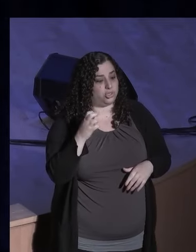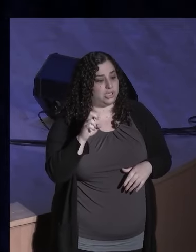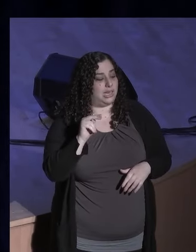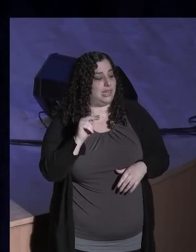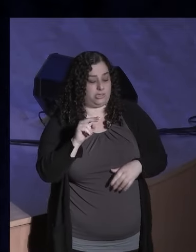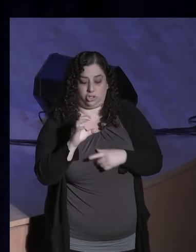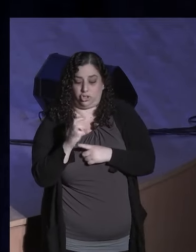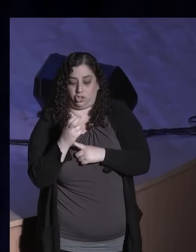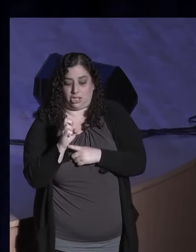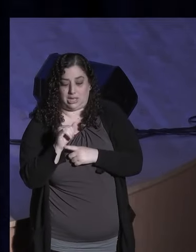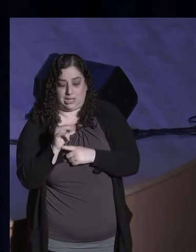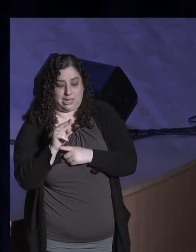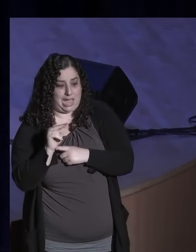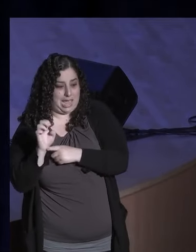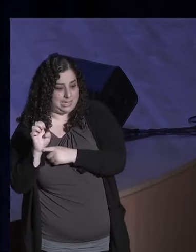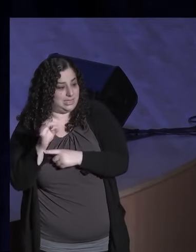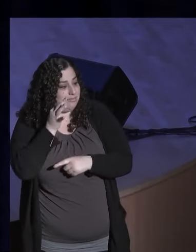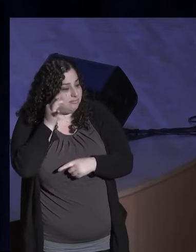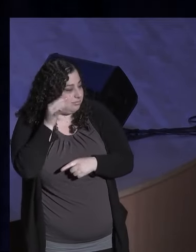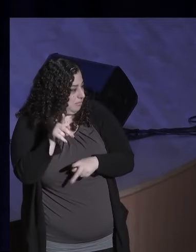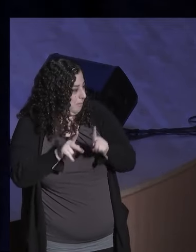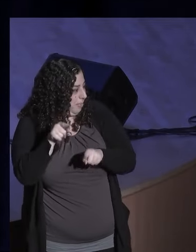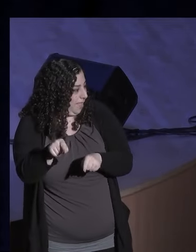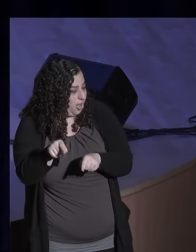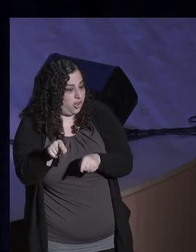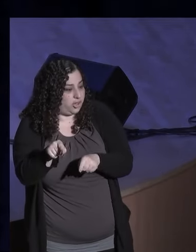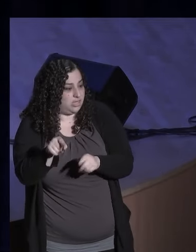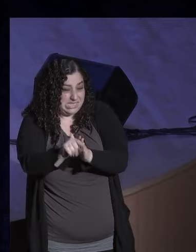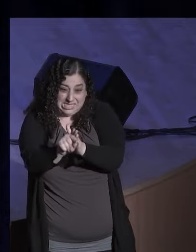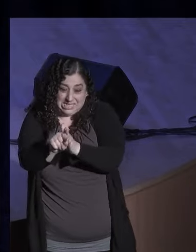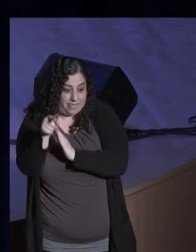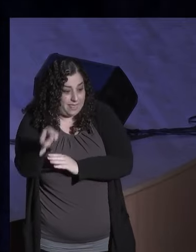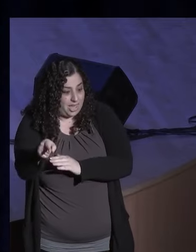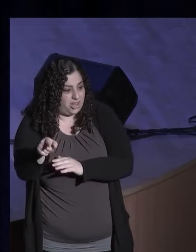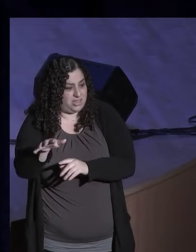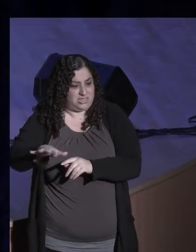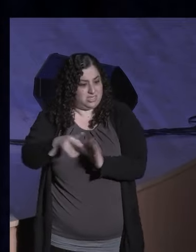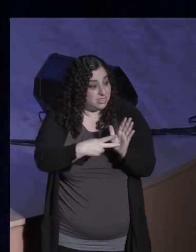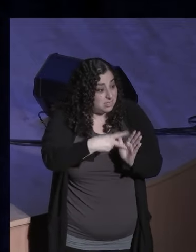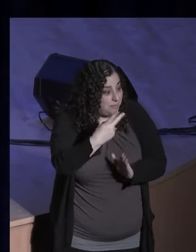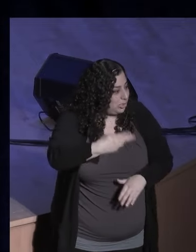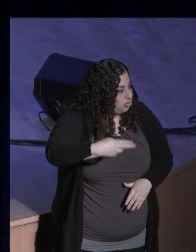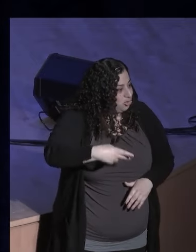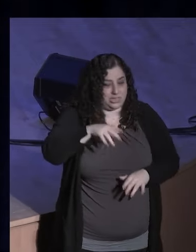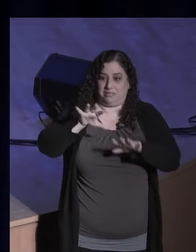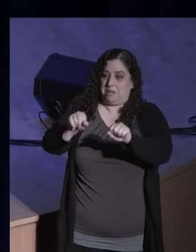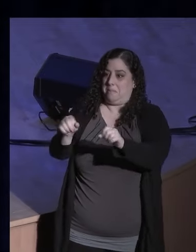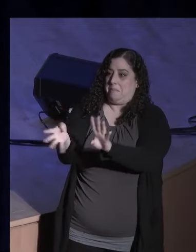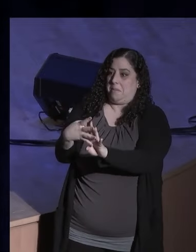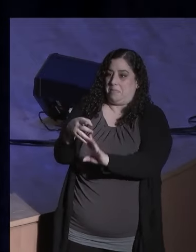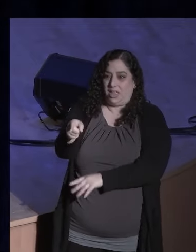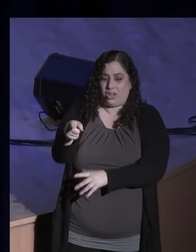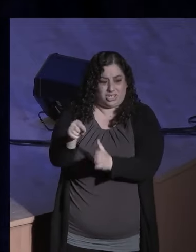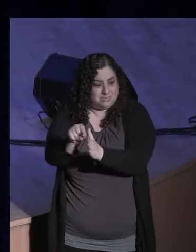healing that is taking place between the Cheyenne. And today, Cheyenne youth stand with the descendants of the Japanese Americans who were